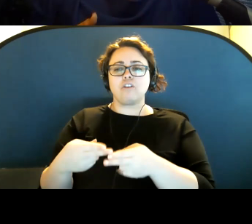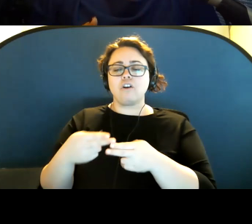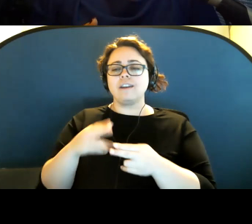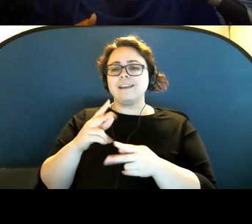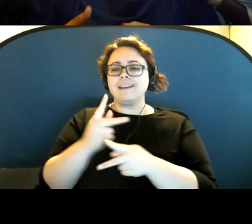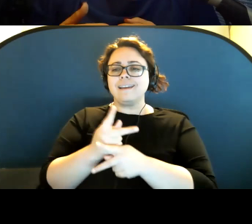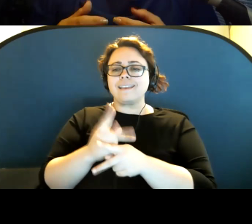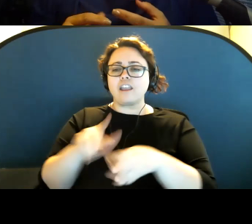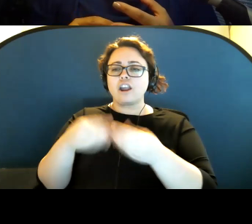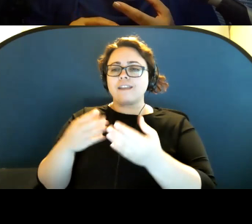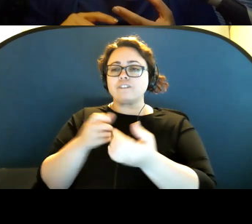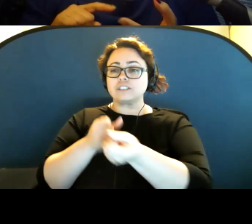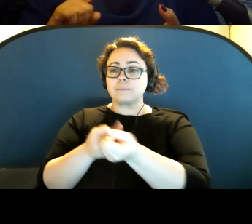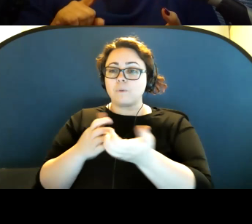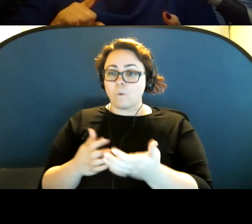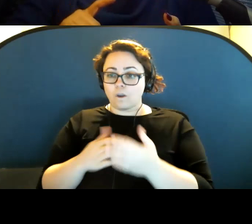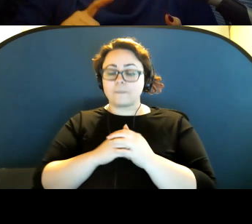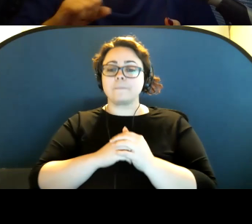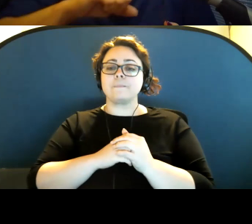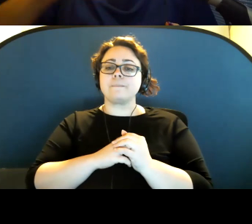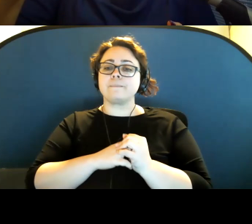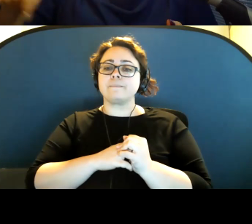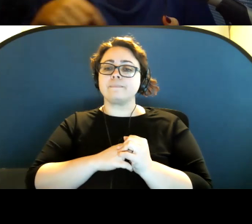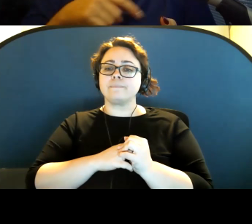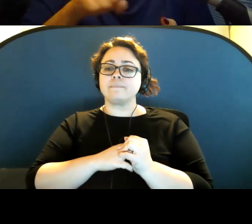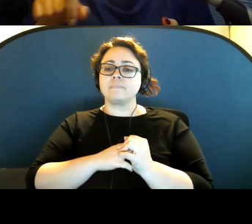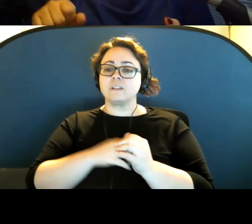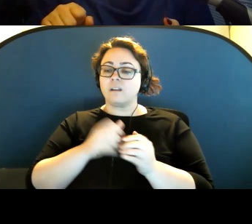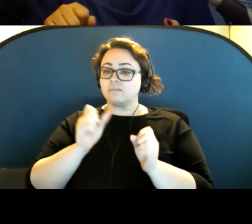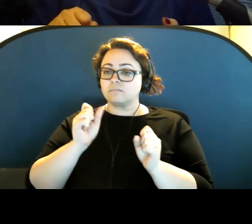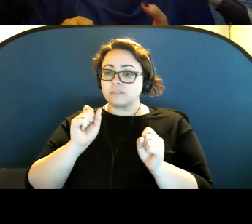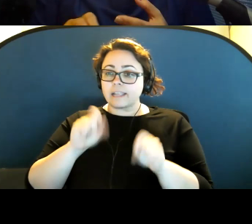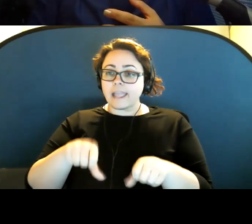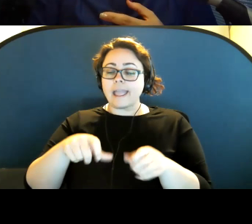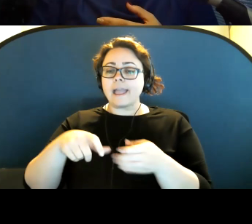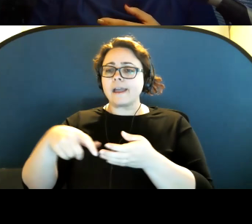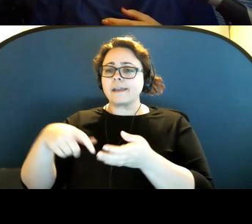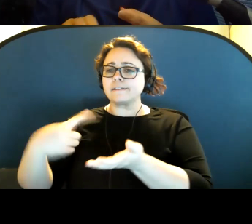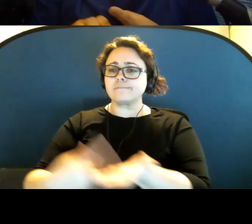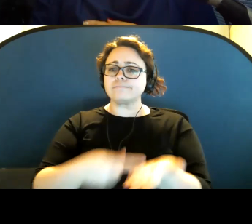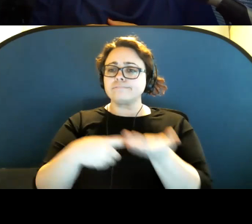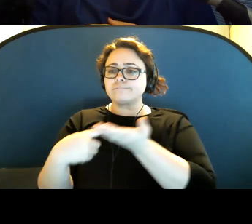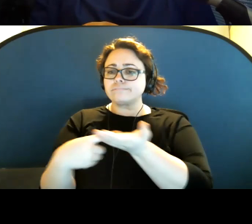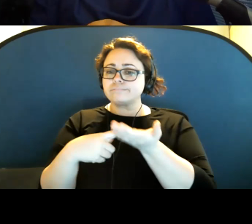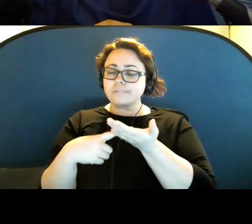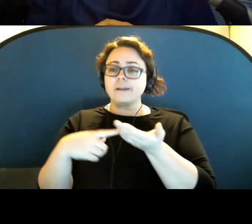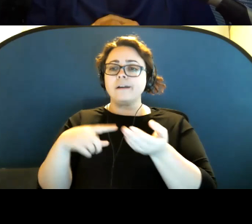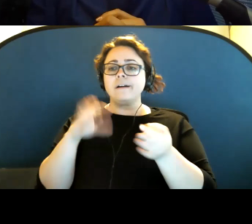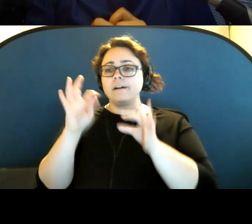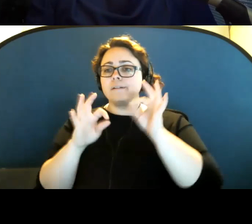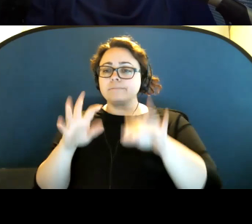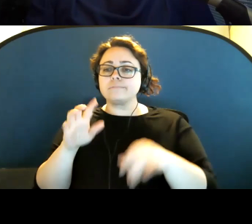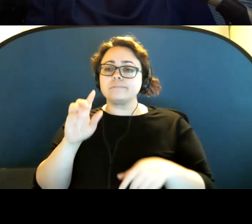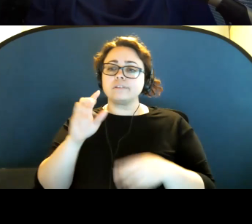work with caregivers to not only provide, sort of group kind of conversations and resources and tools, but they